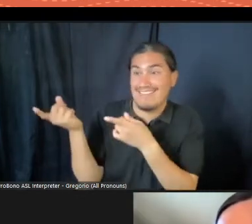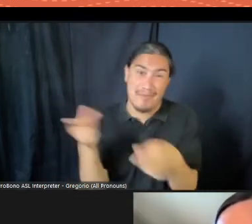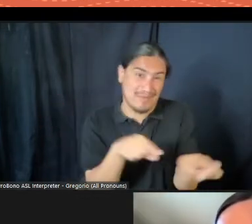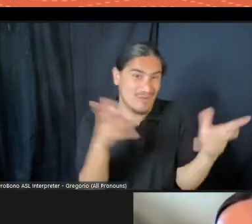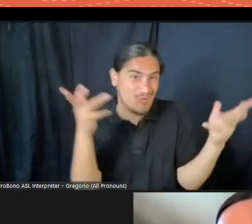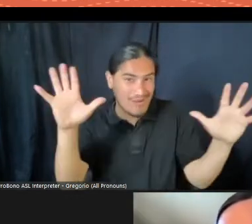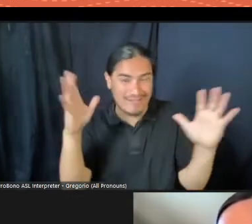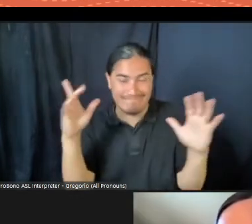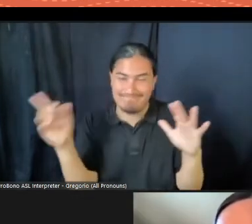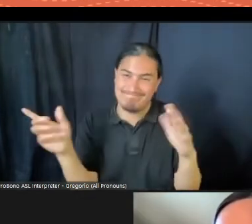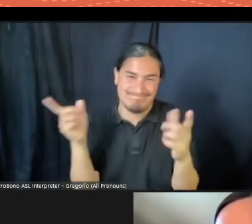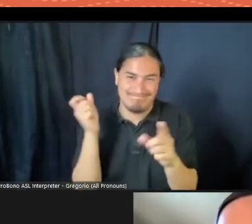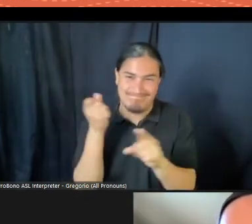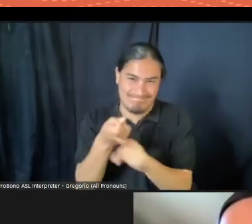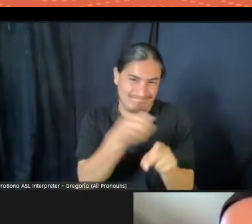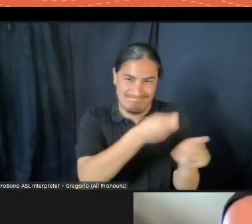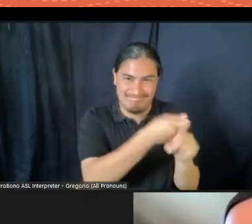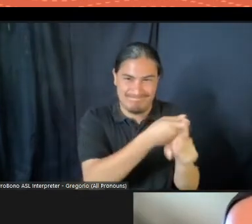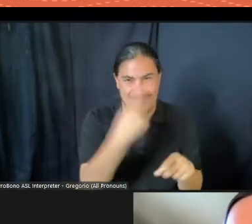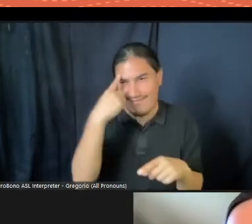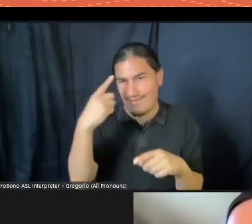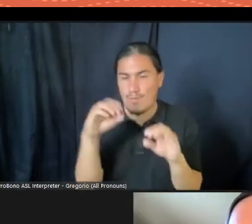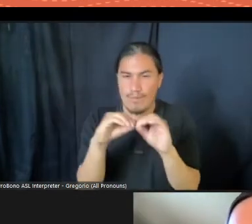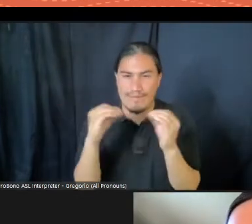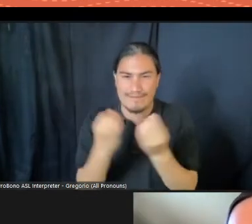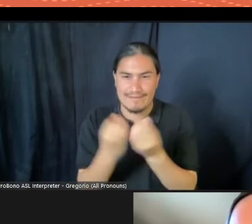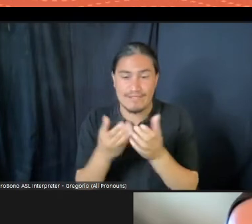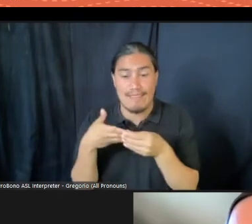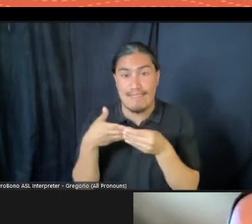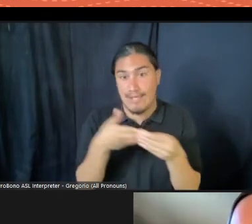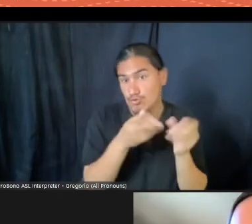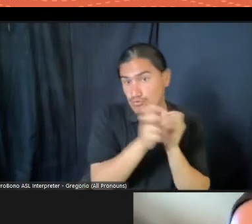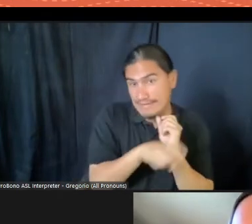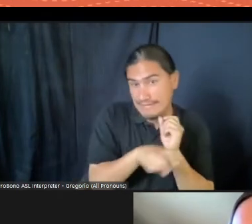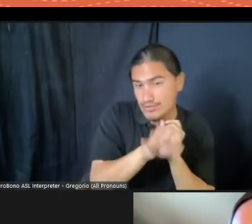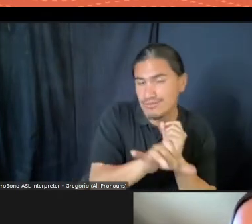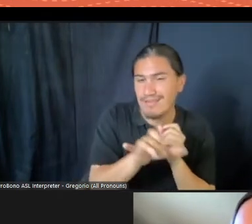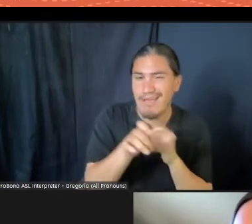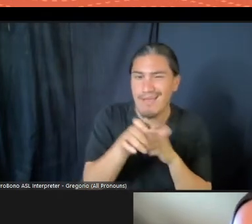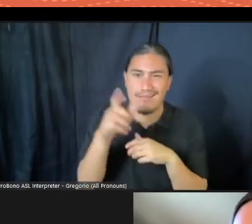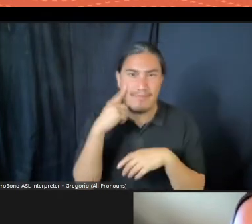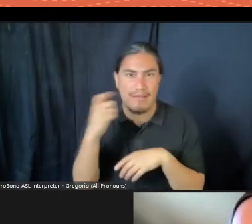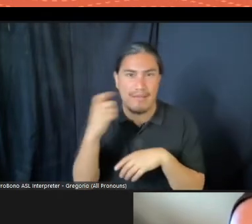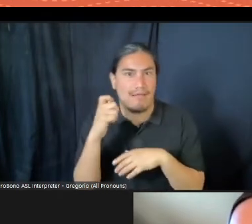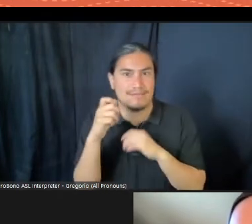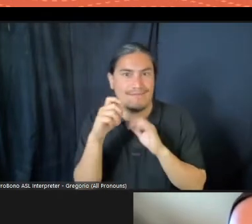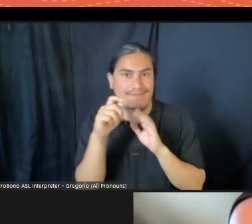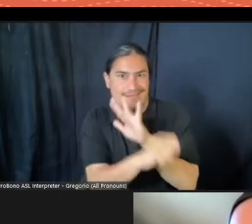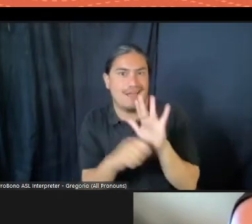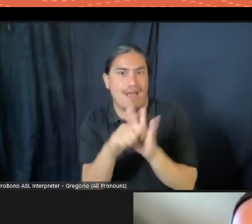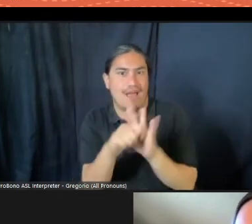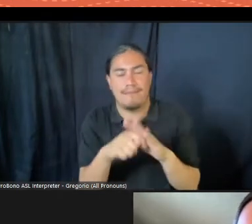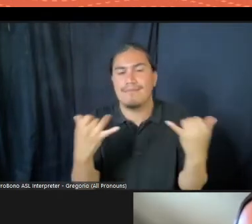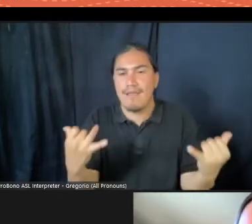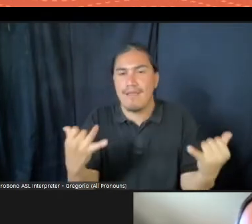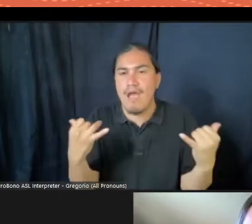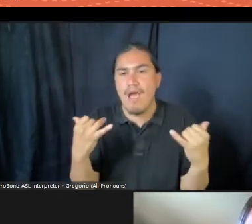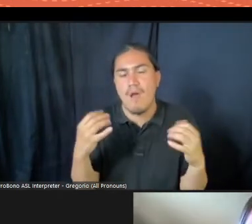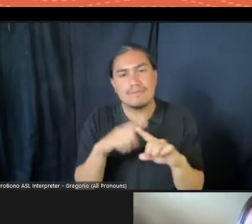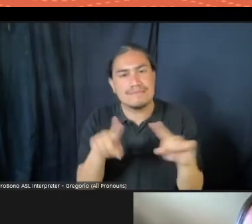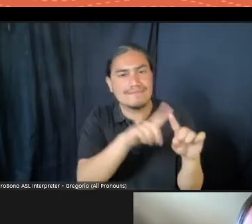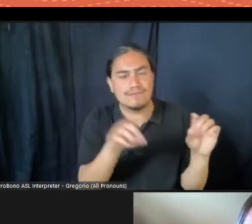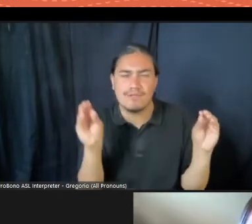mean, organizations are, I think, through leadership transitions and just the times, are more and more engaging in their